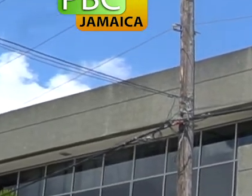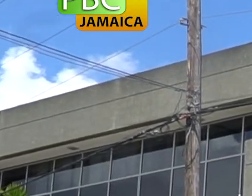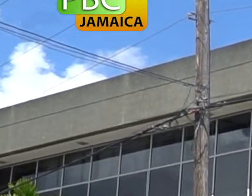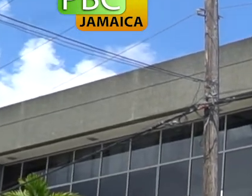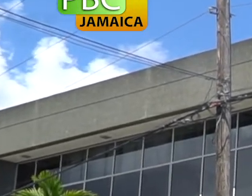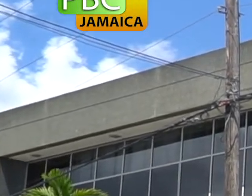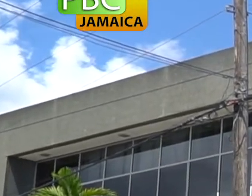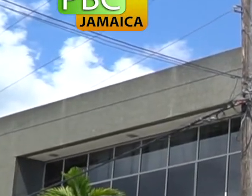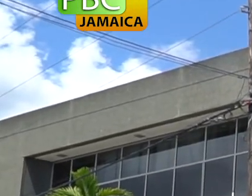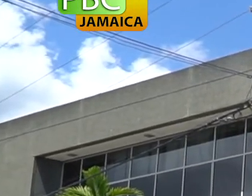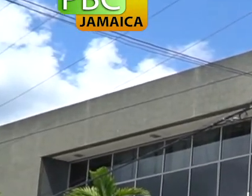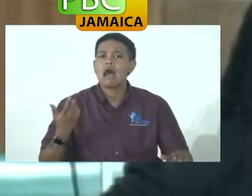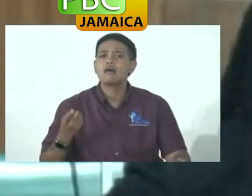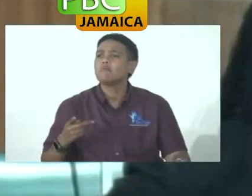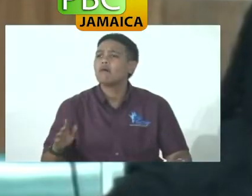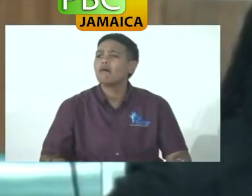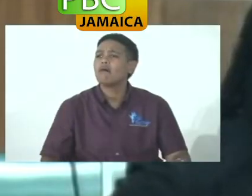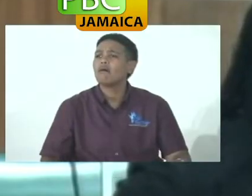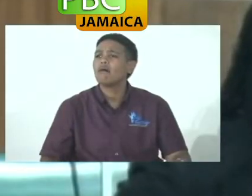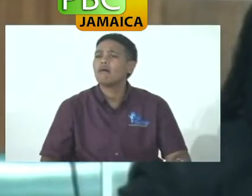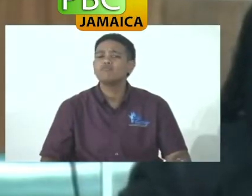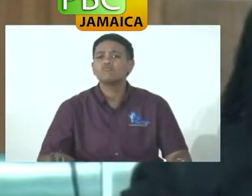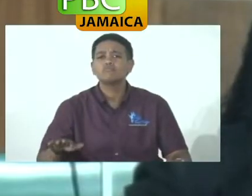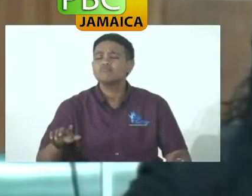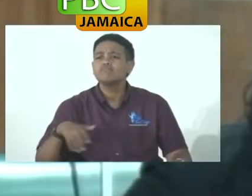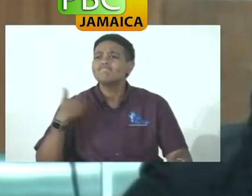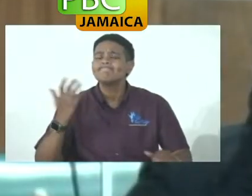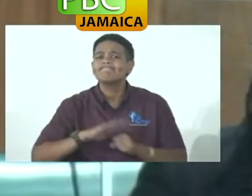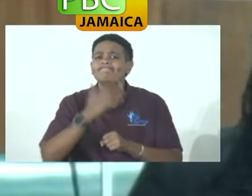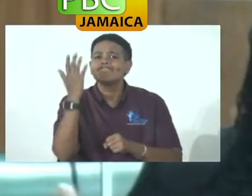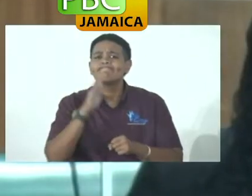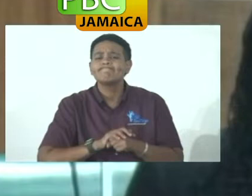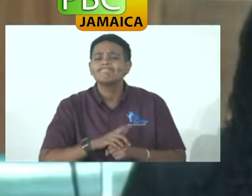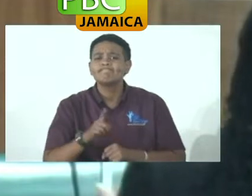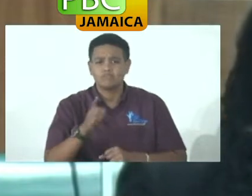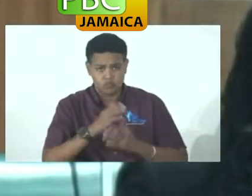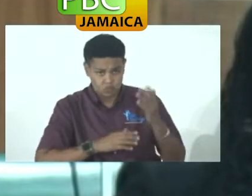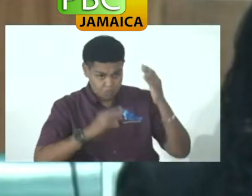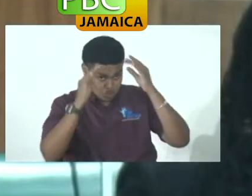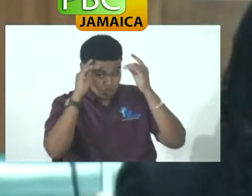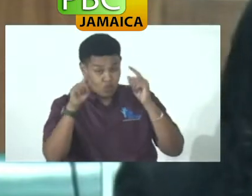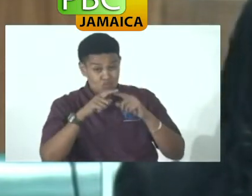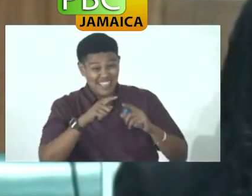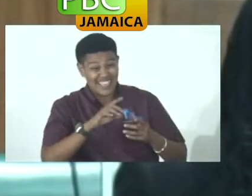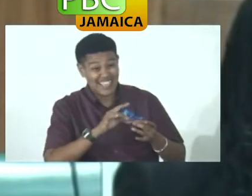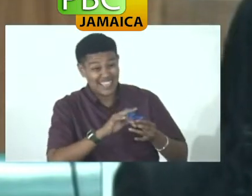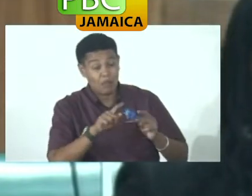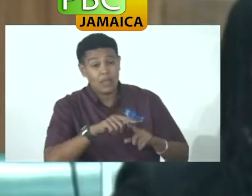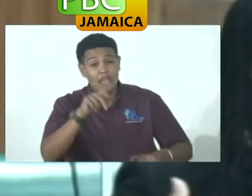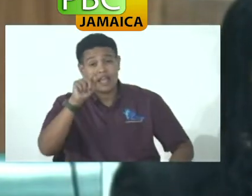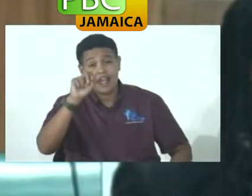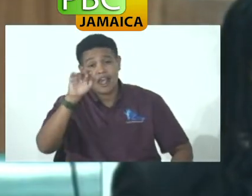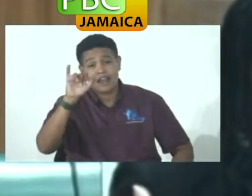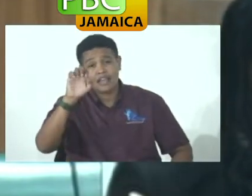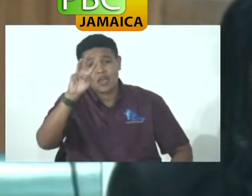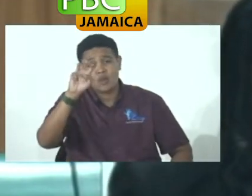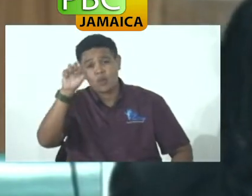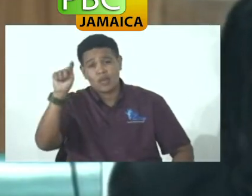exploitation of brand Jamaica. Some sort of concern was raised when Kanye West began to